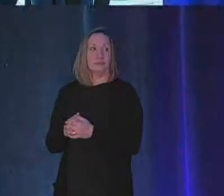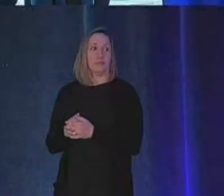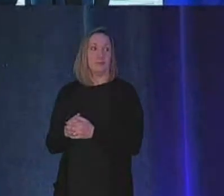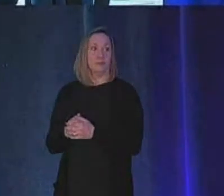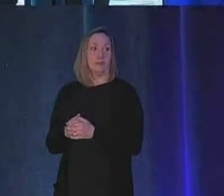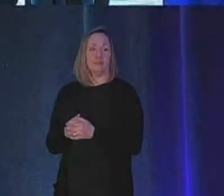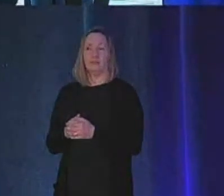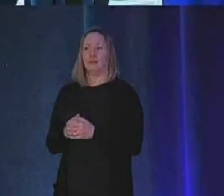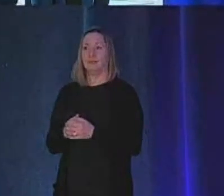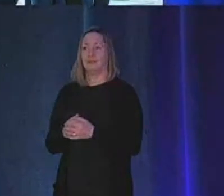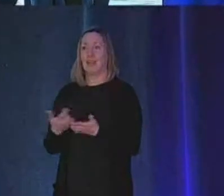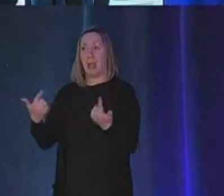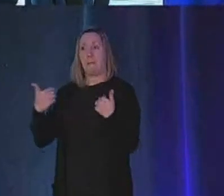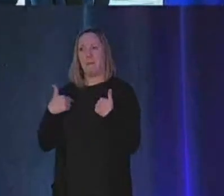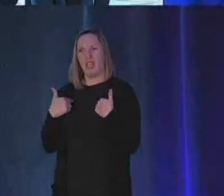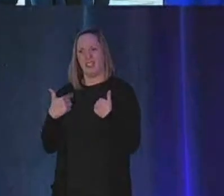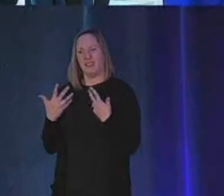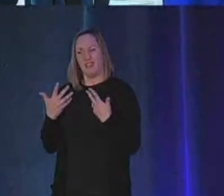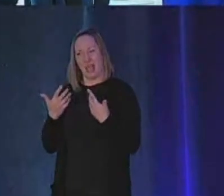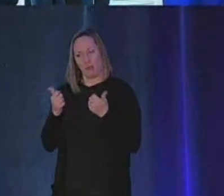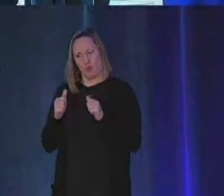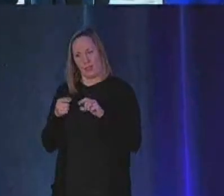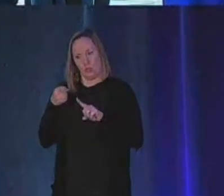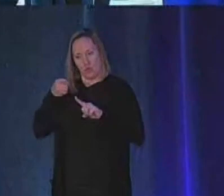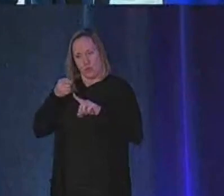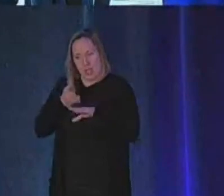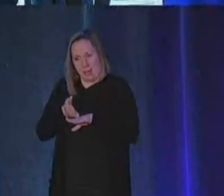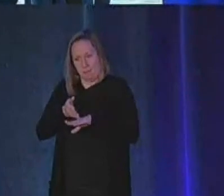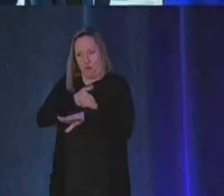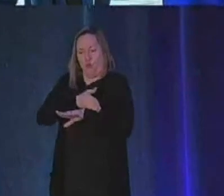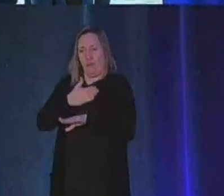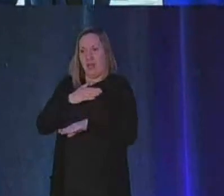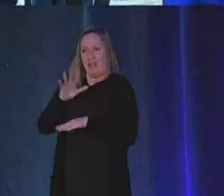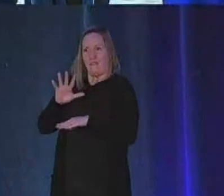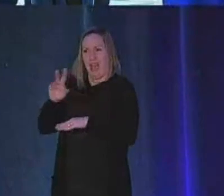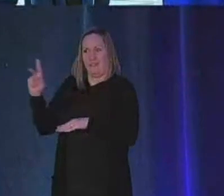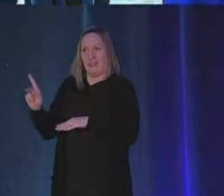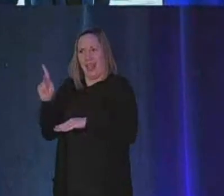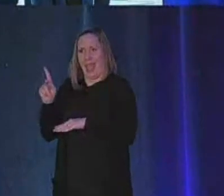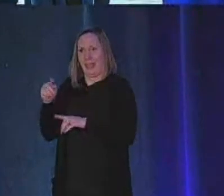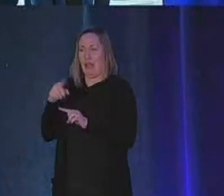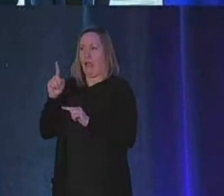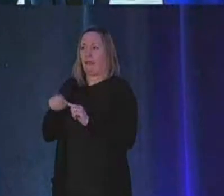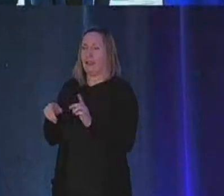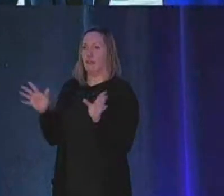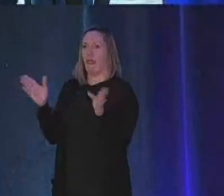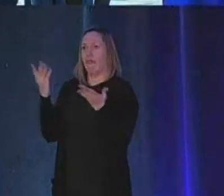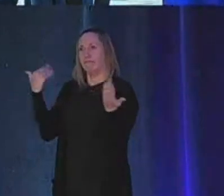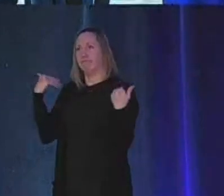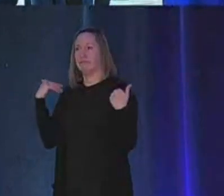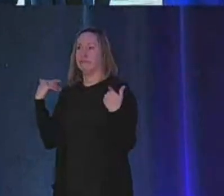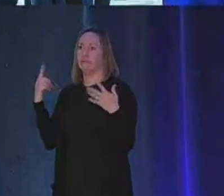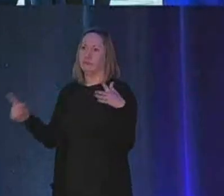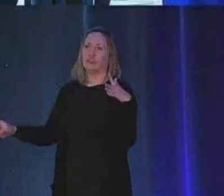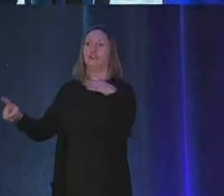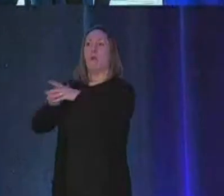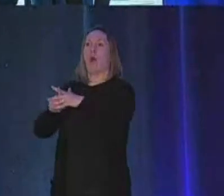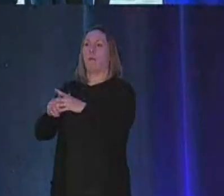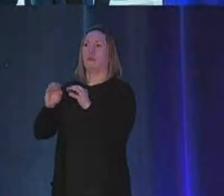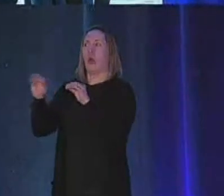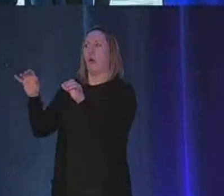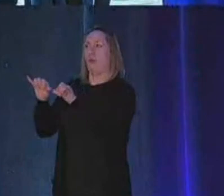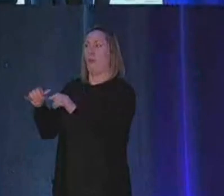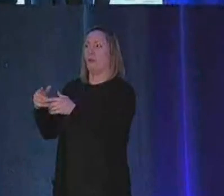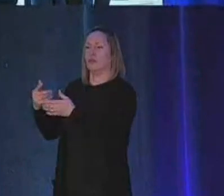I'm trying to improve my 5K, all right? And I can't go in there blindly, no big